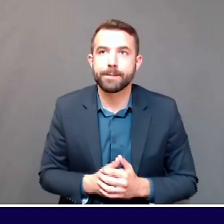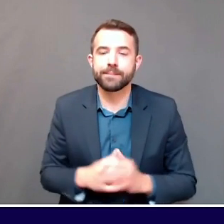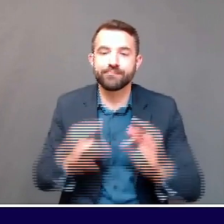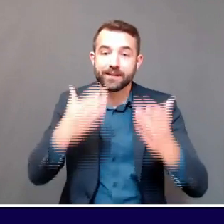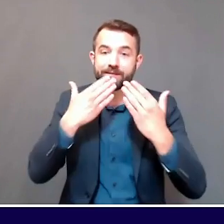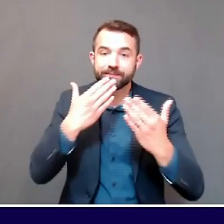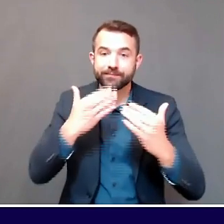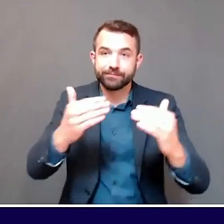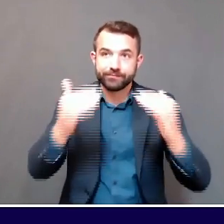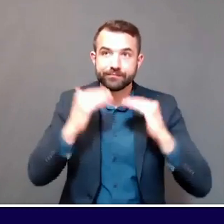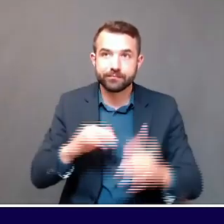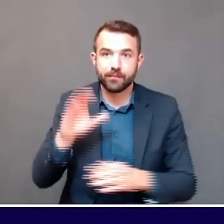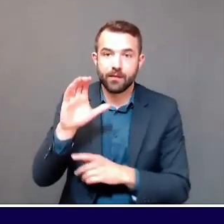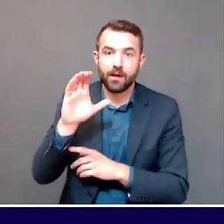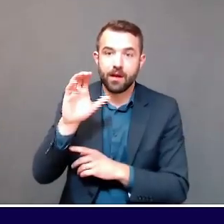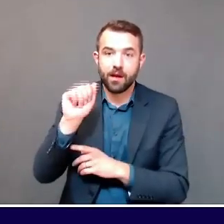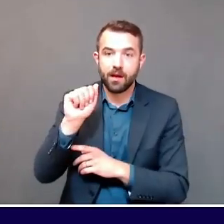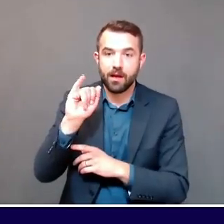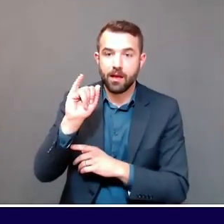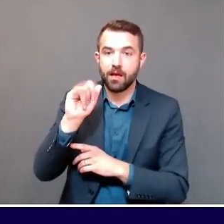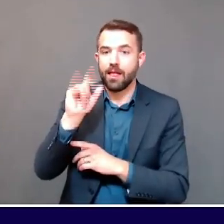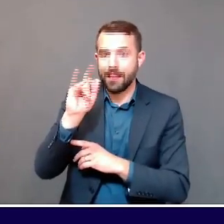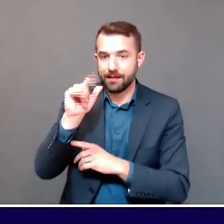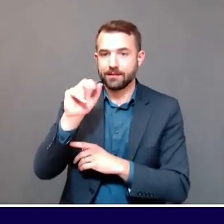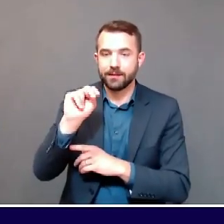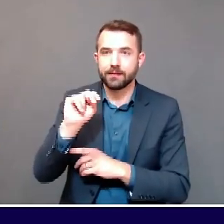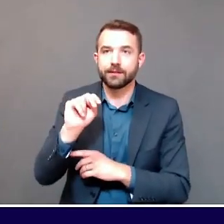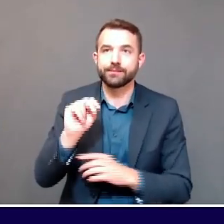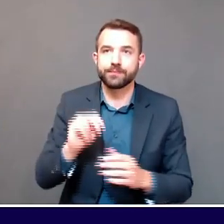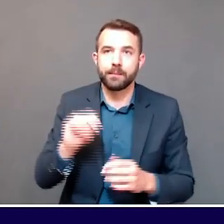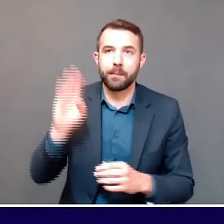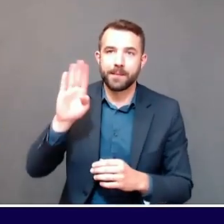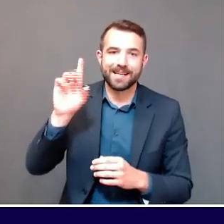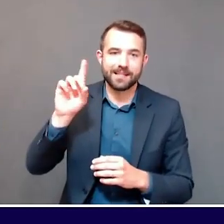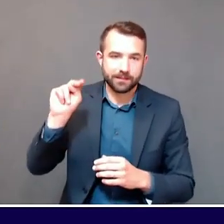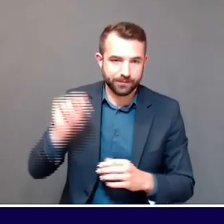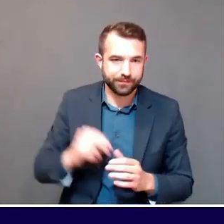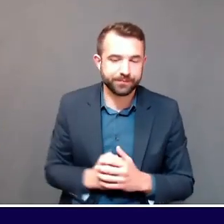Caitlin Andrews at the BDN. Good afternoon, Dr. Shah.